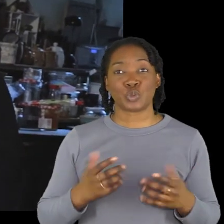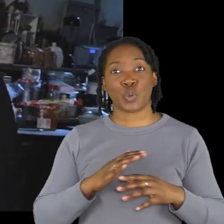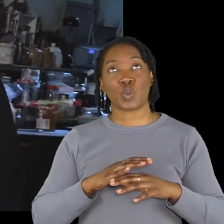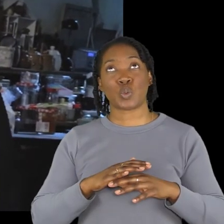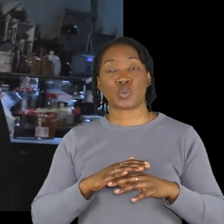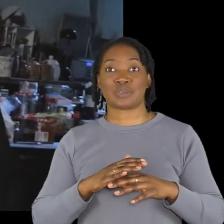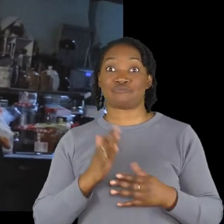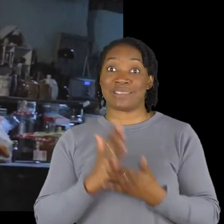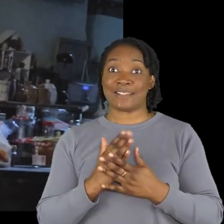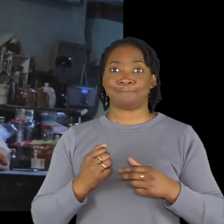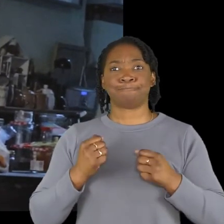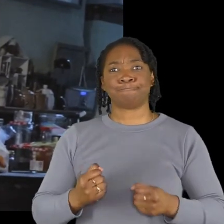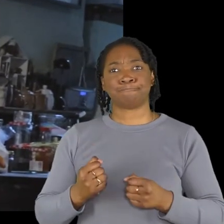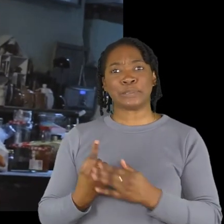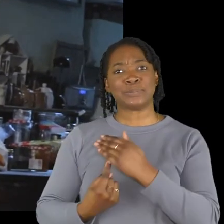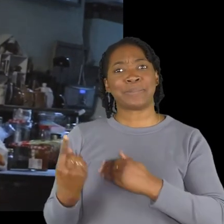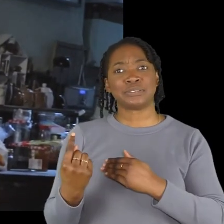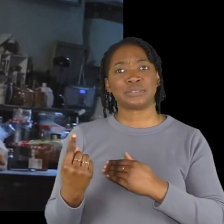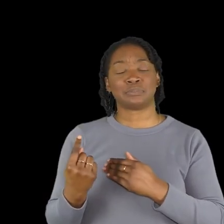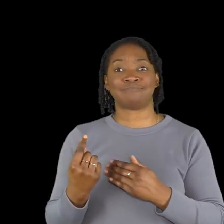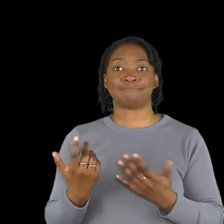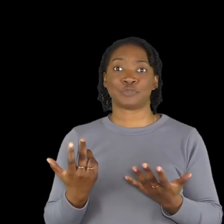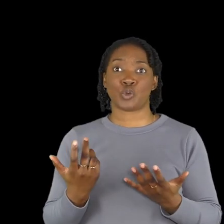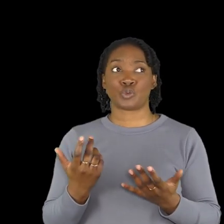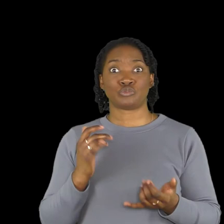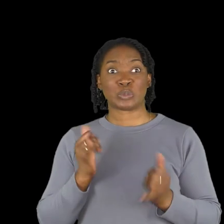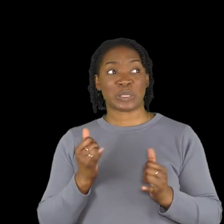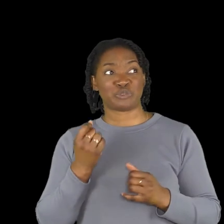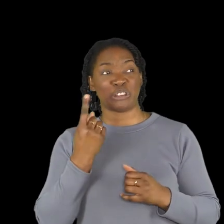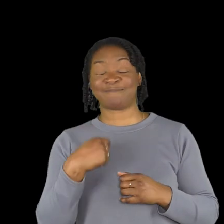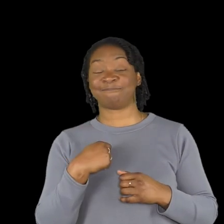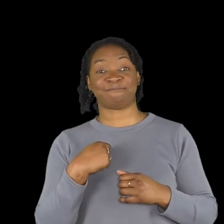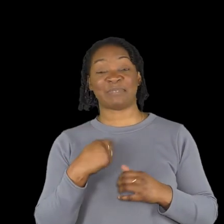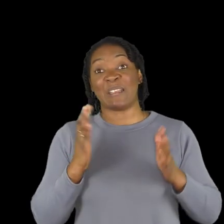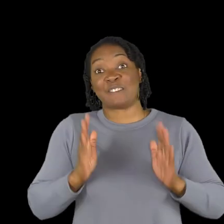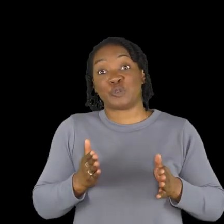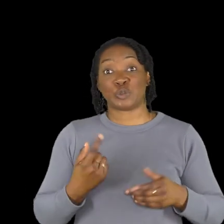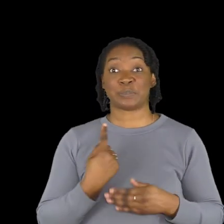fiercely independent, but, you know, there's a certain level where you don't have a choice.